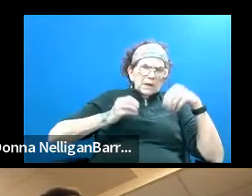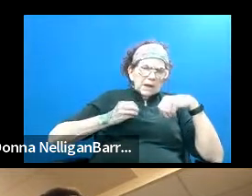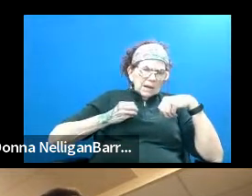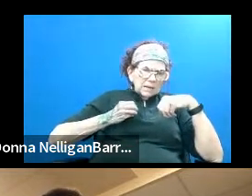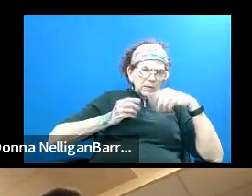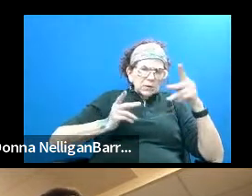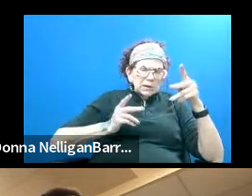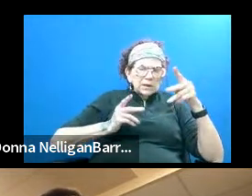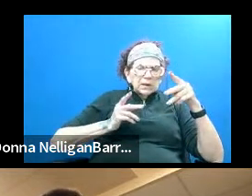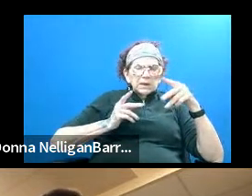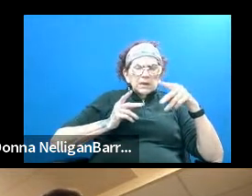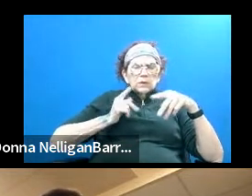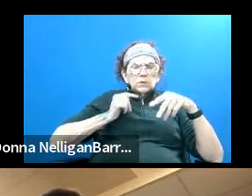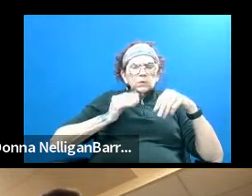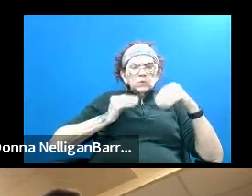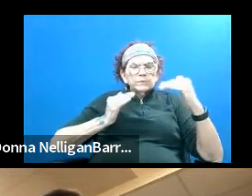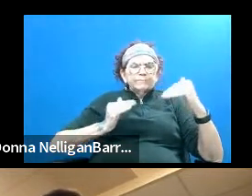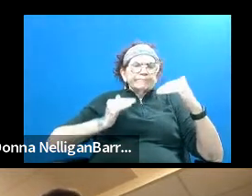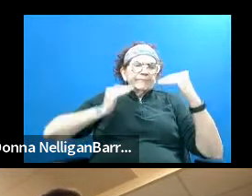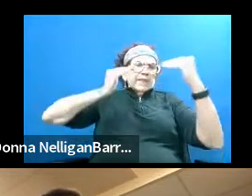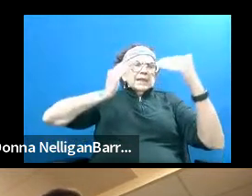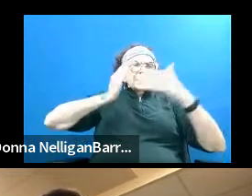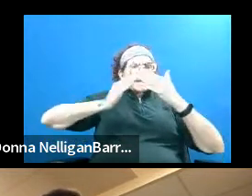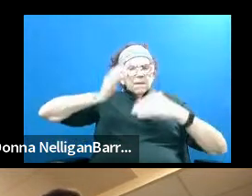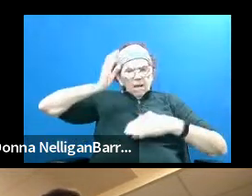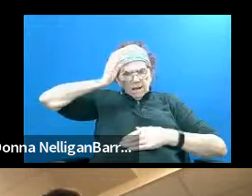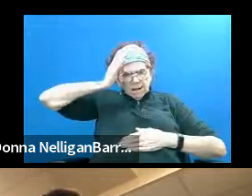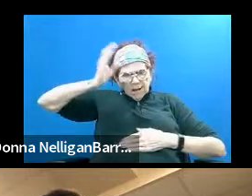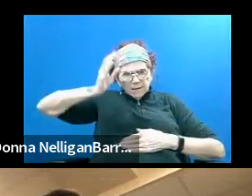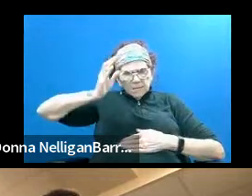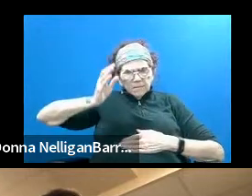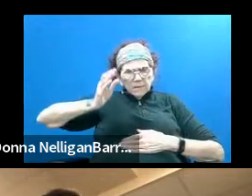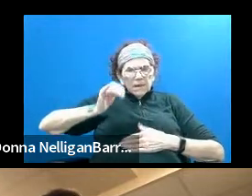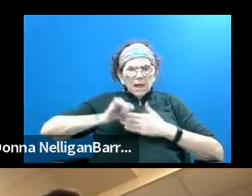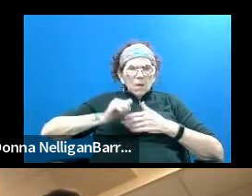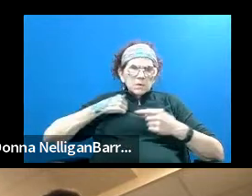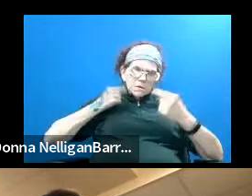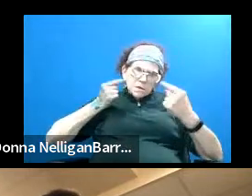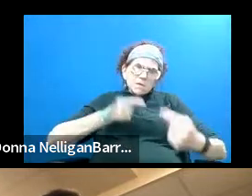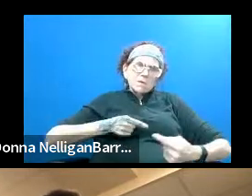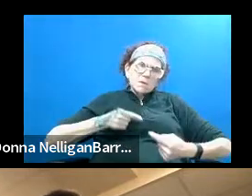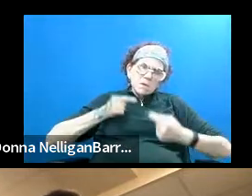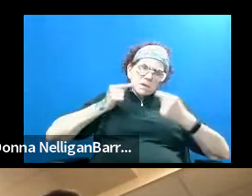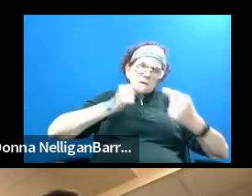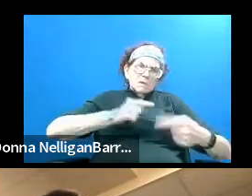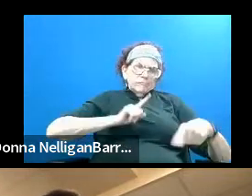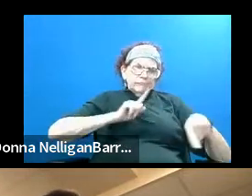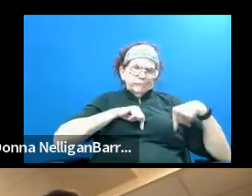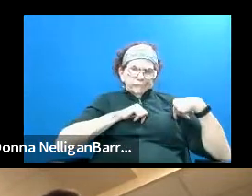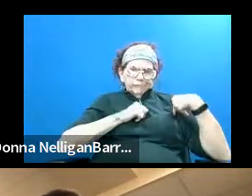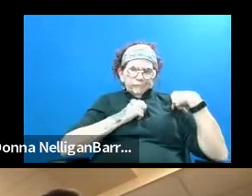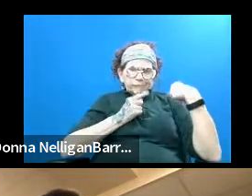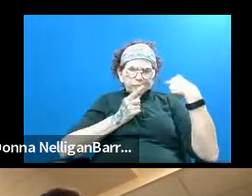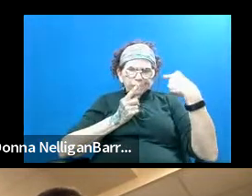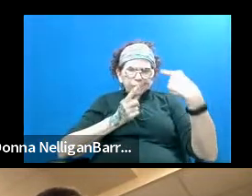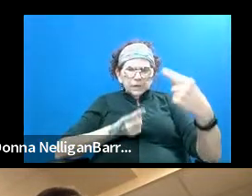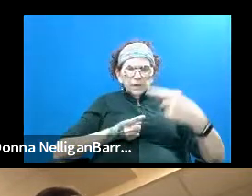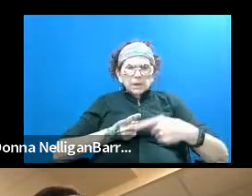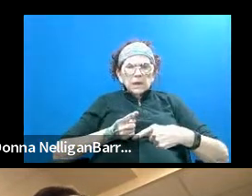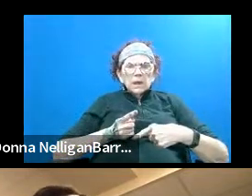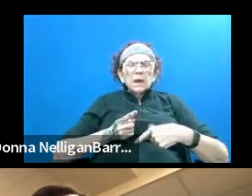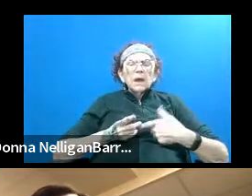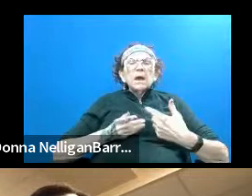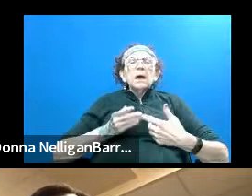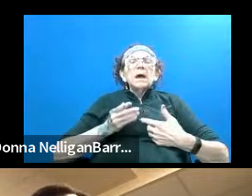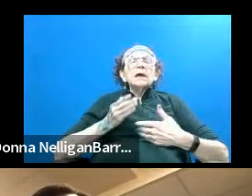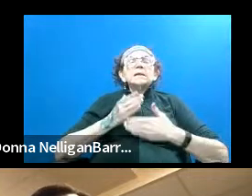some concepts that we've struggled with over time. Some of the things that held us back previously